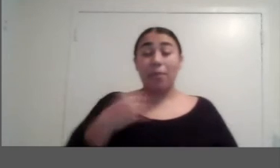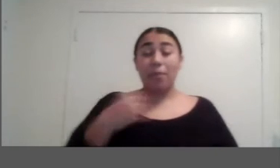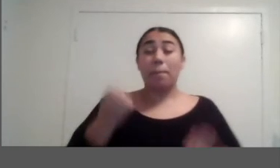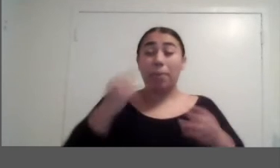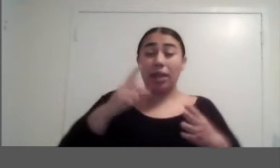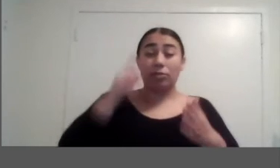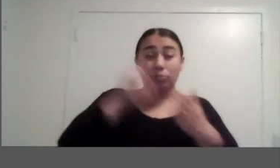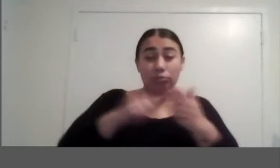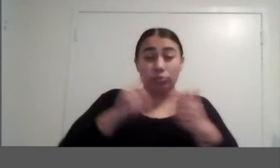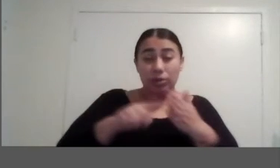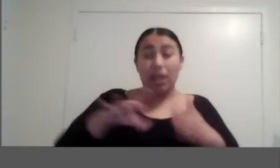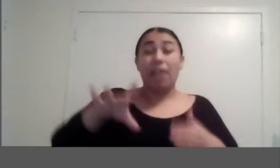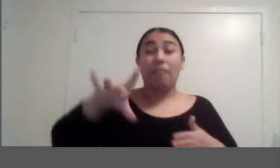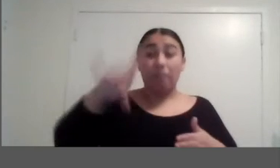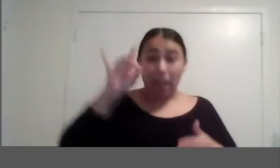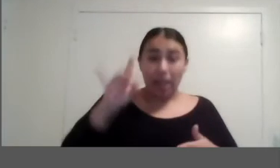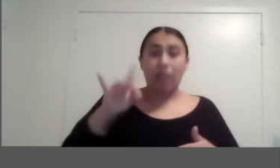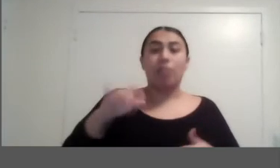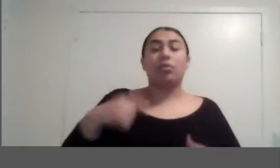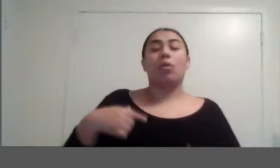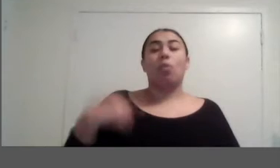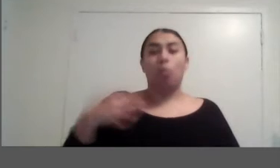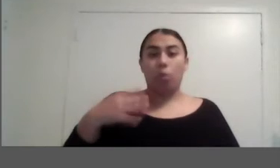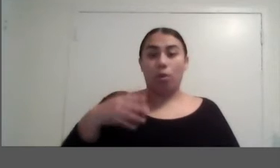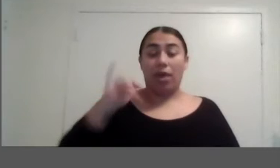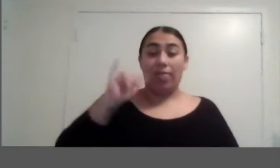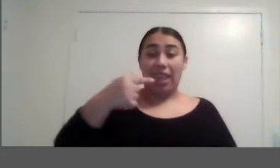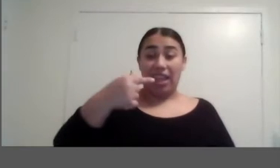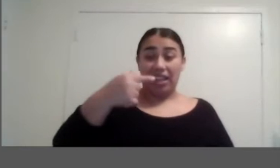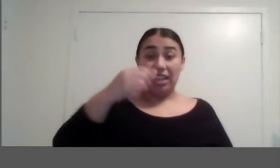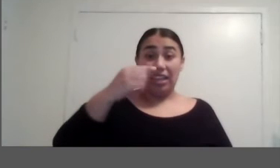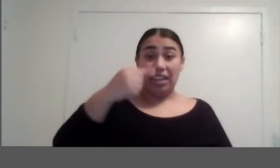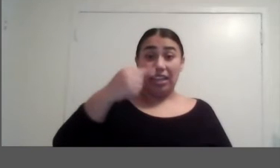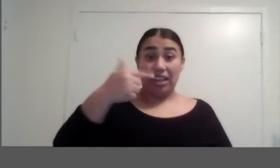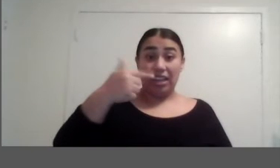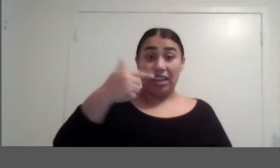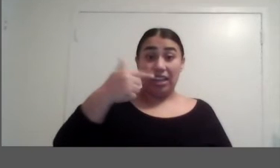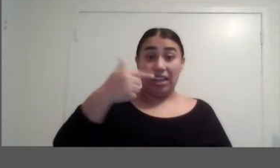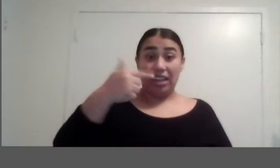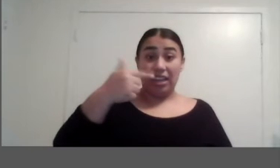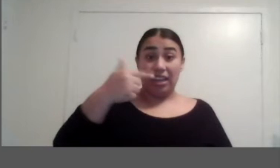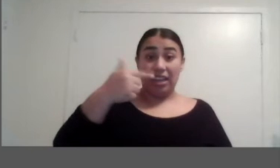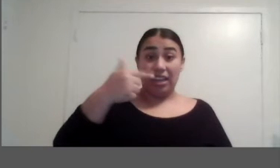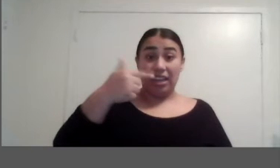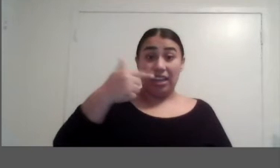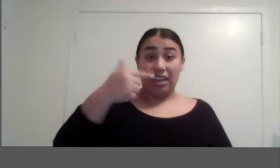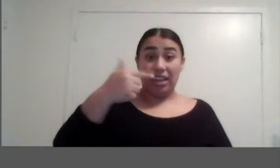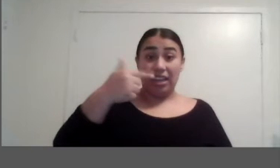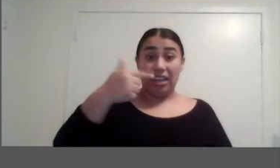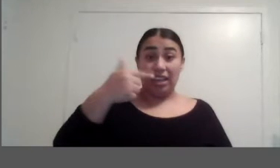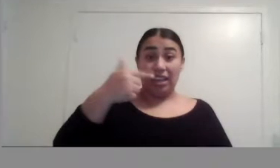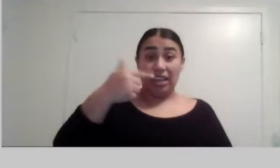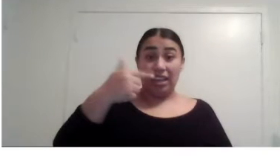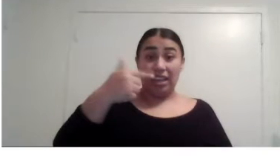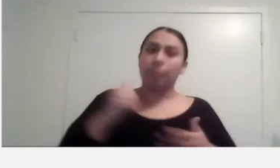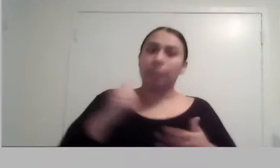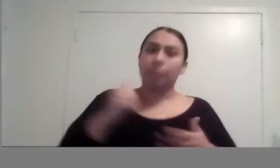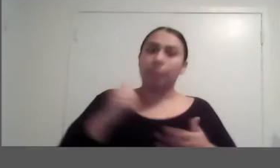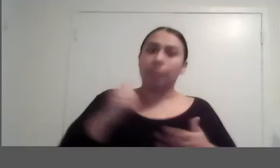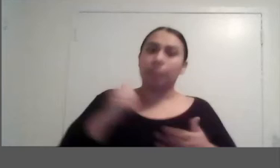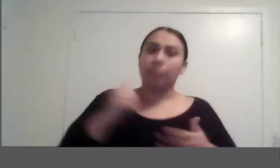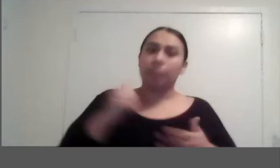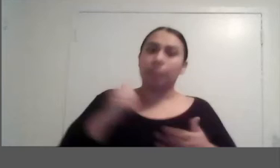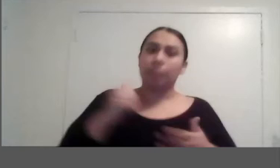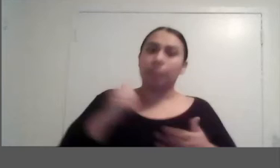other evidence to support the use of medical cannabis for GI disorders and maybe even for overall GI health. The next